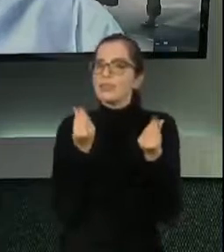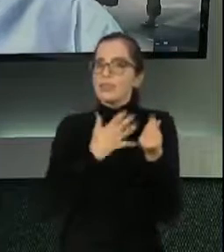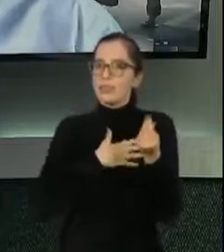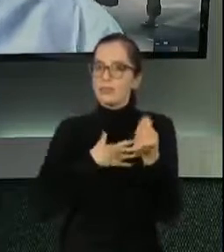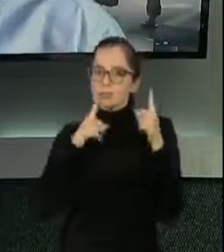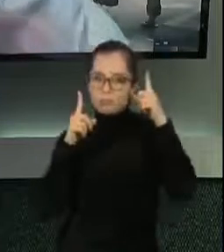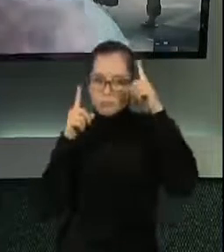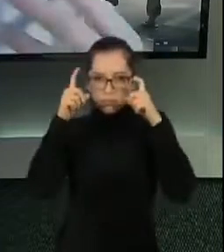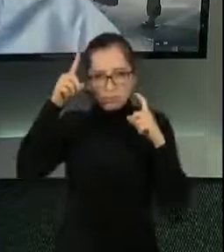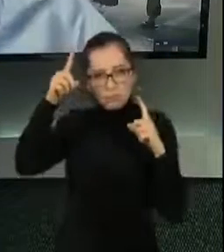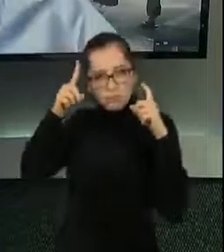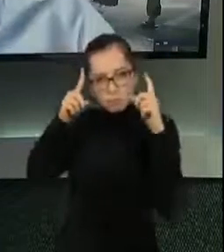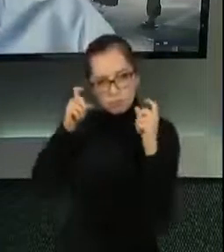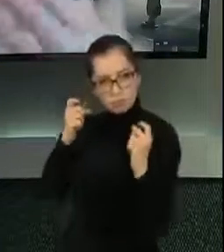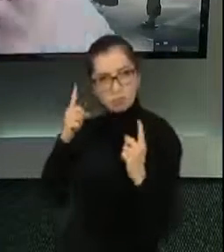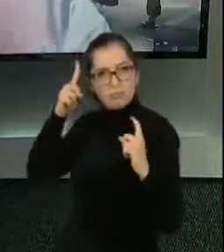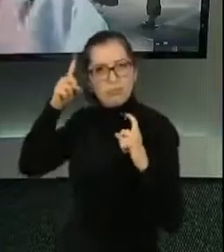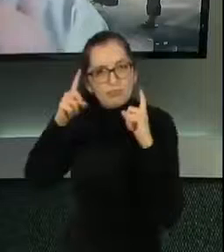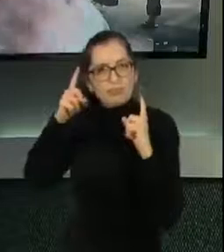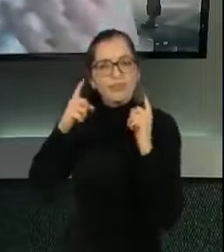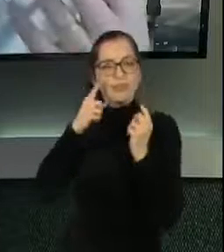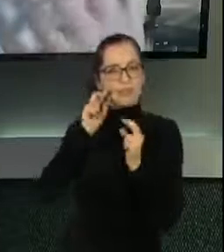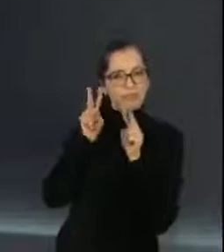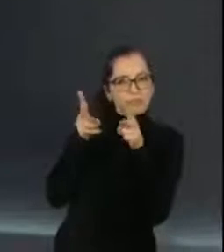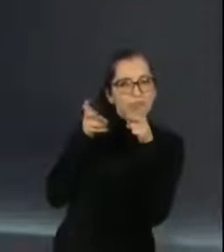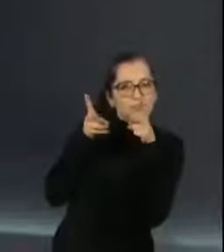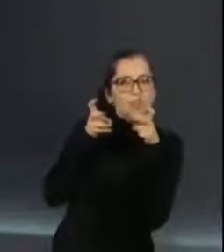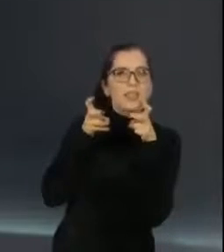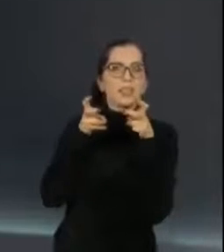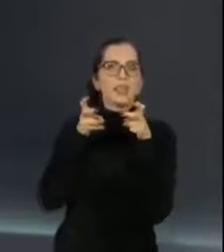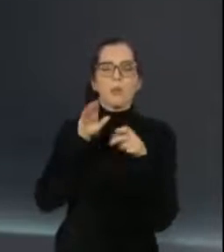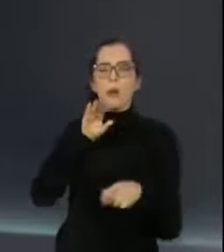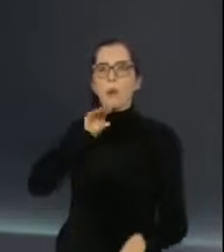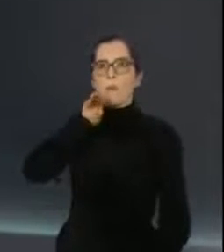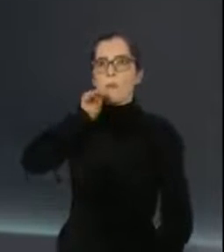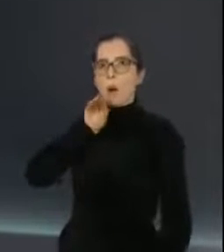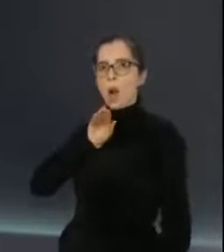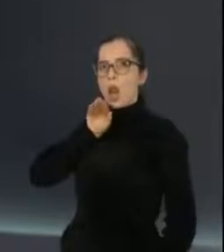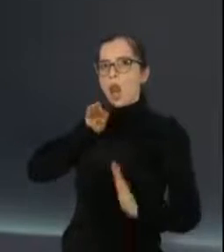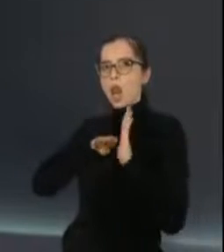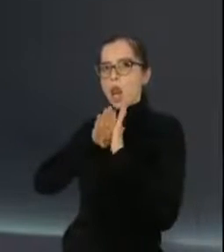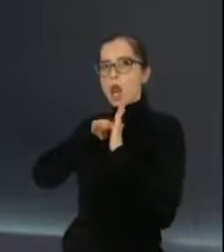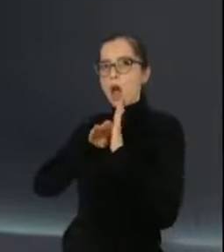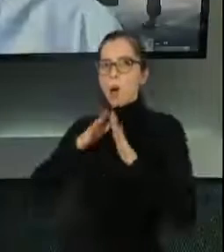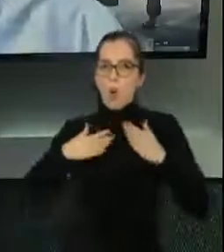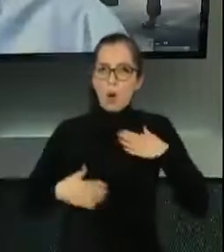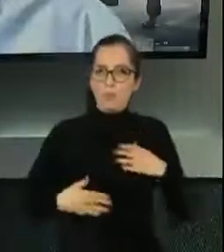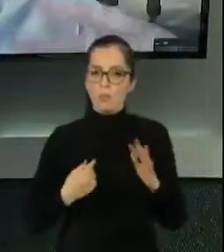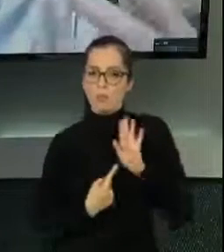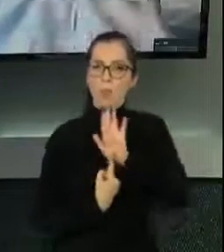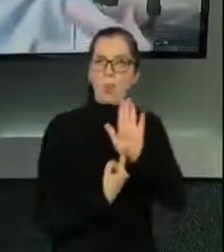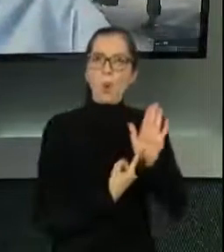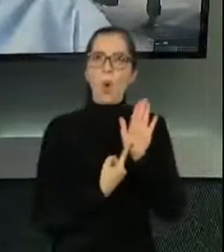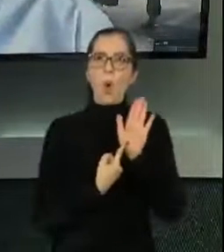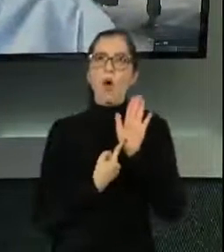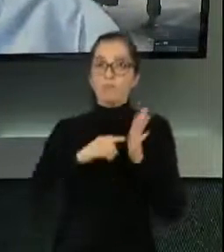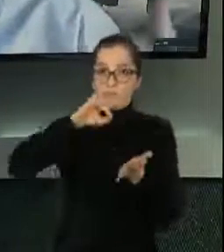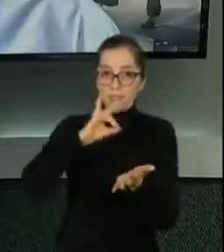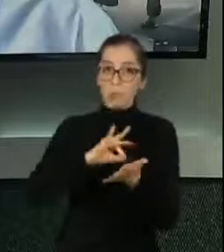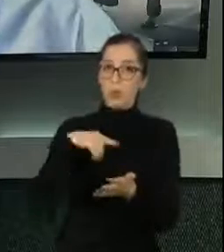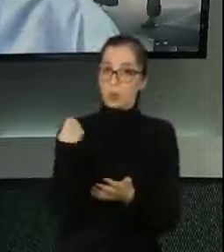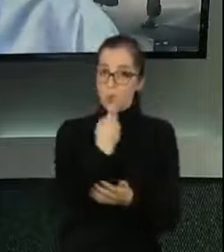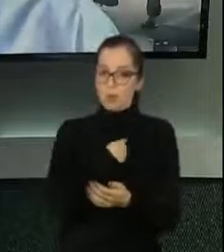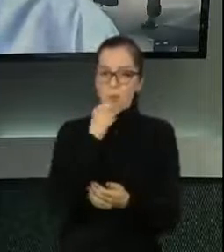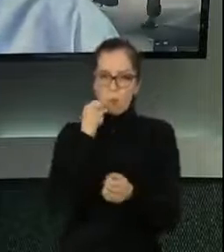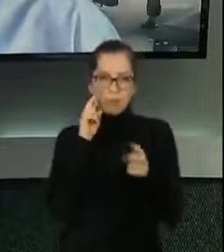how sensitive we are to facial expressions to the tone of voice to the body. So we are are actually very